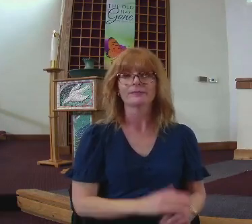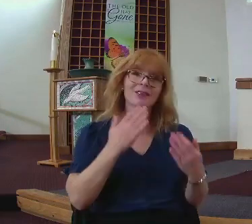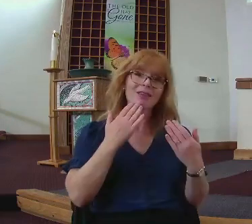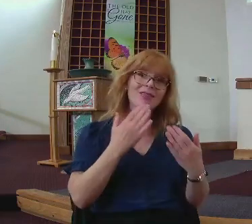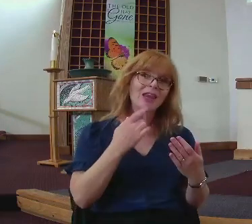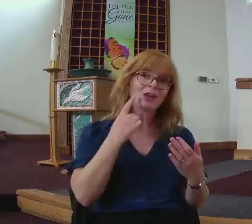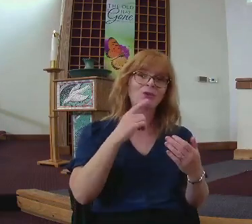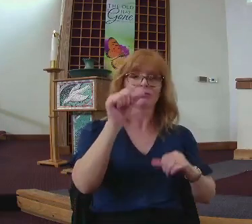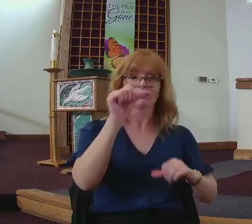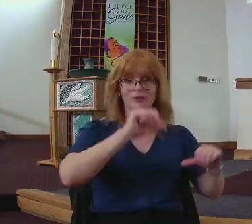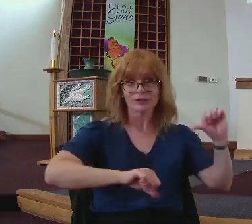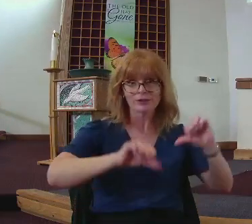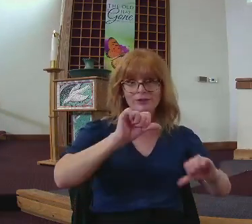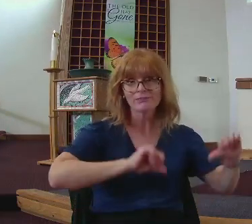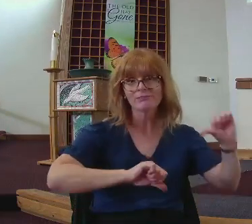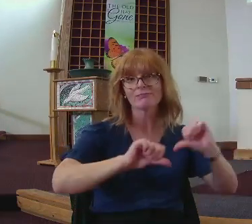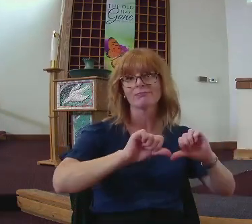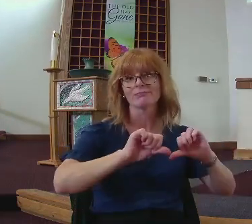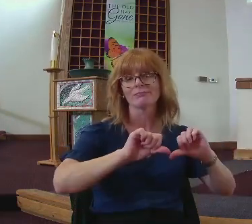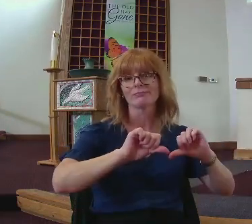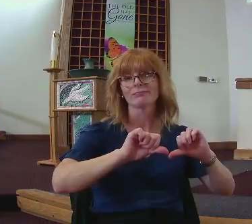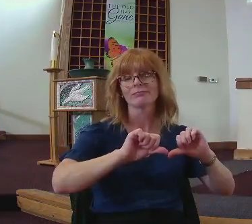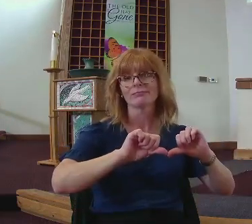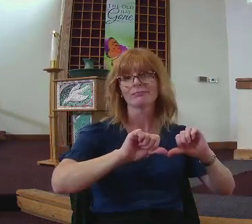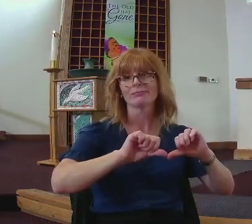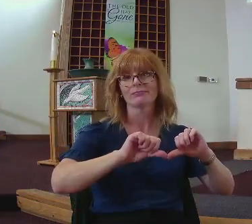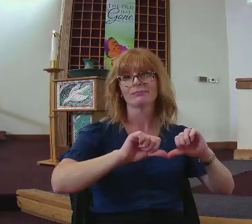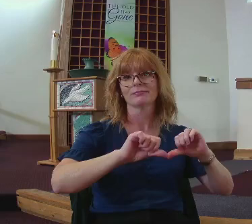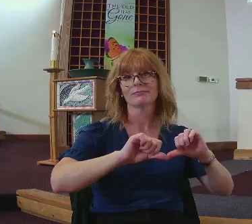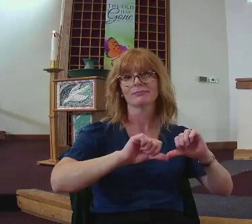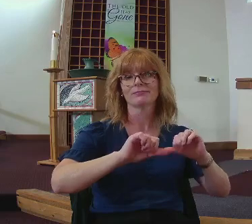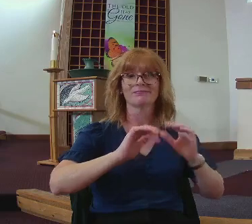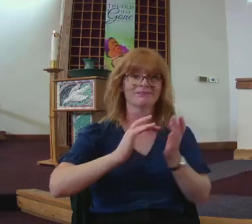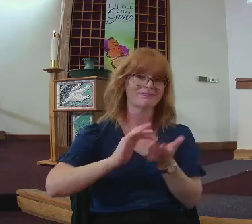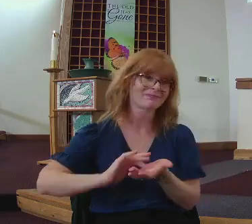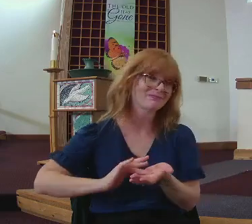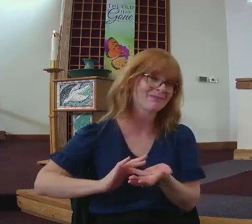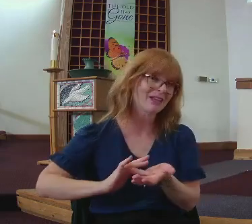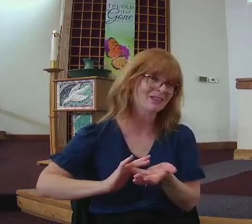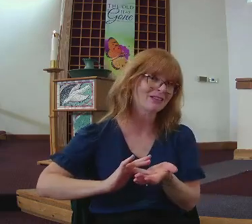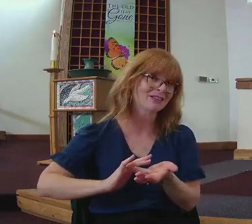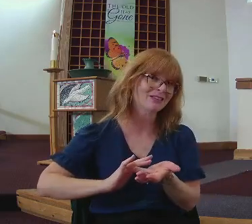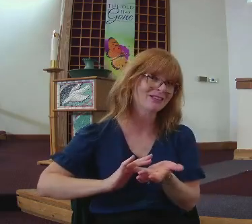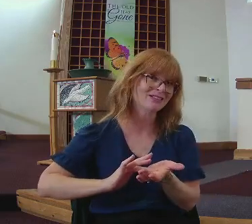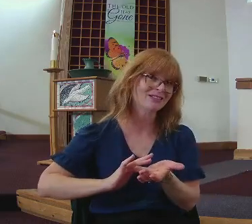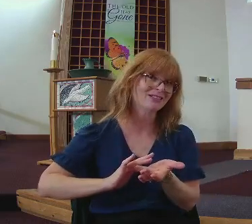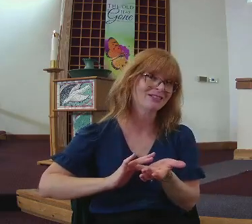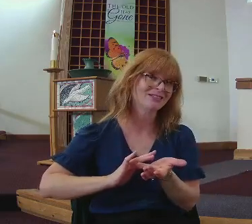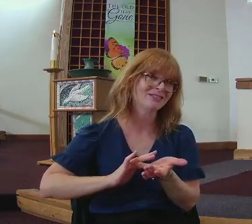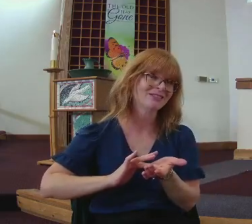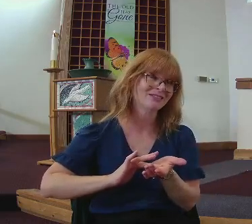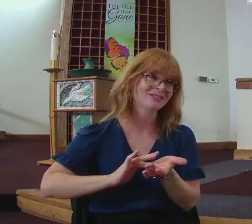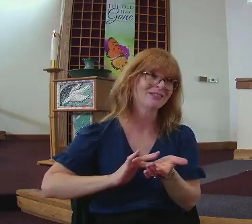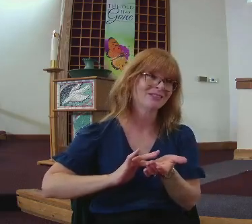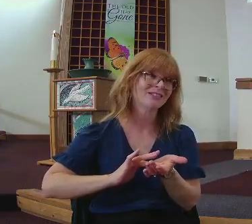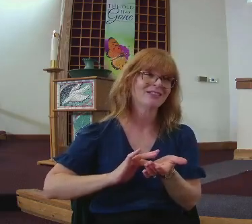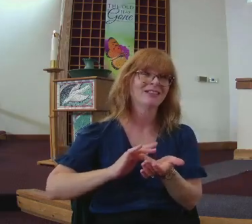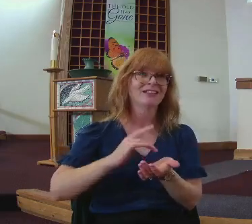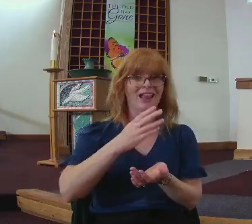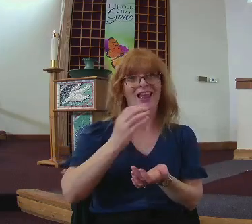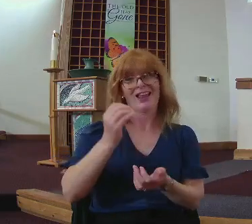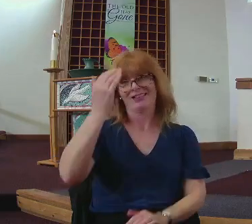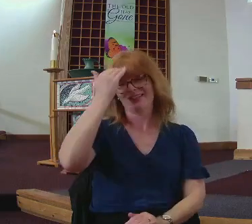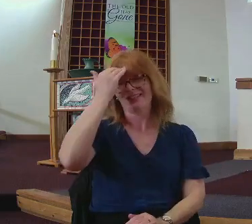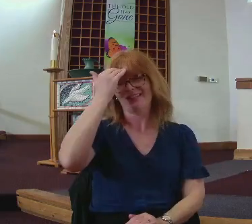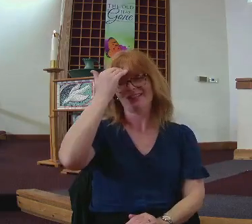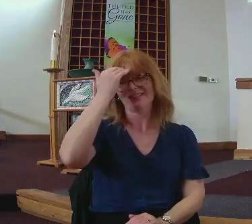for science. Thank you for science. For medicine. For medicine. And for